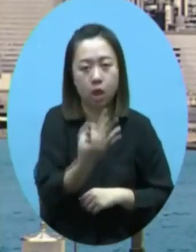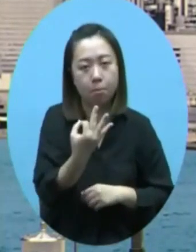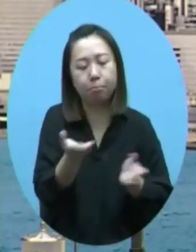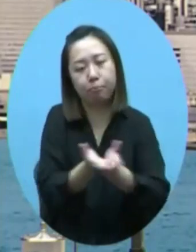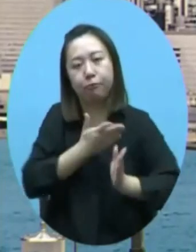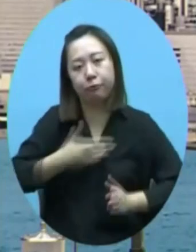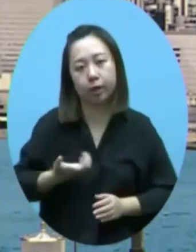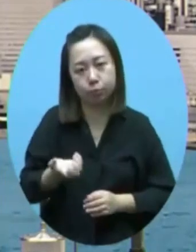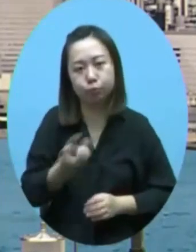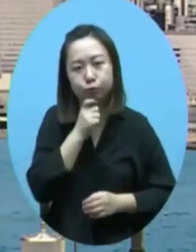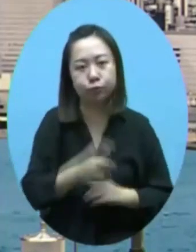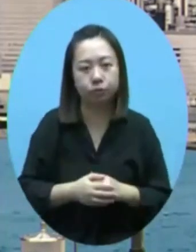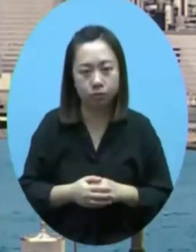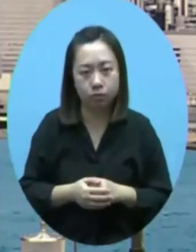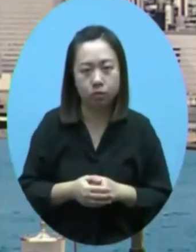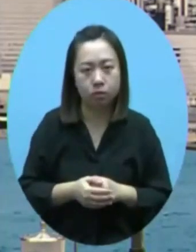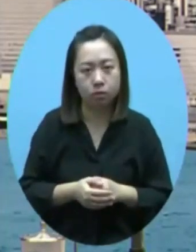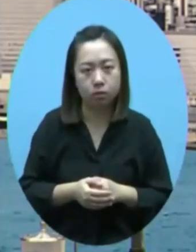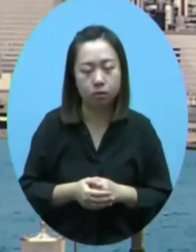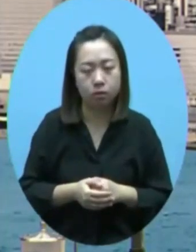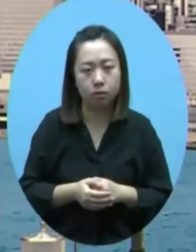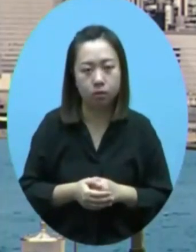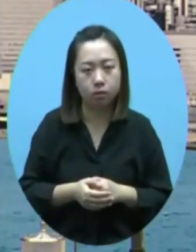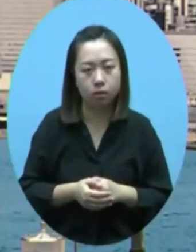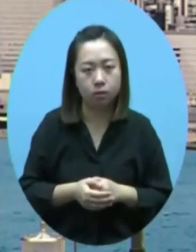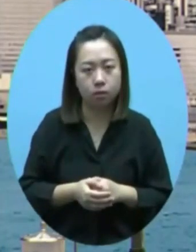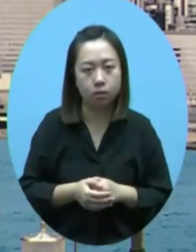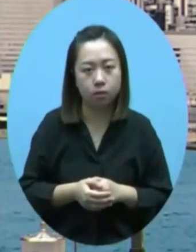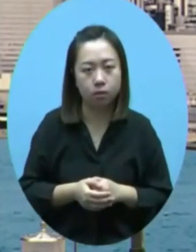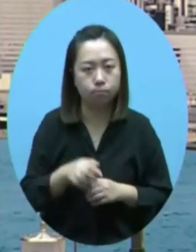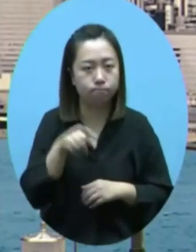sons. And 3 of those are confirmed cases.